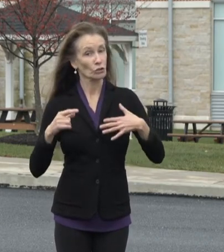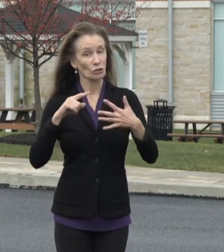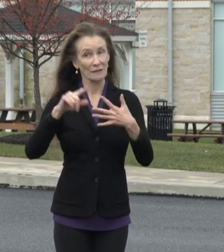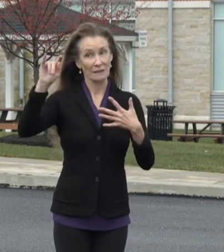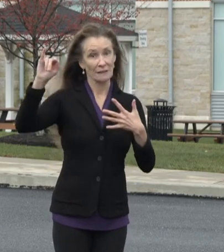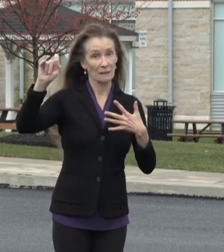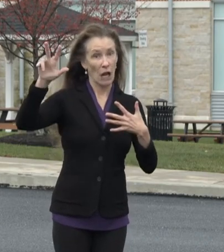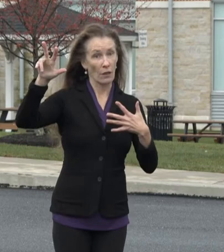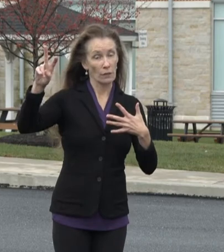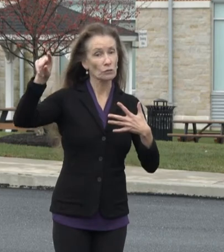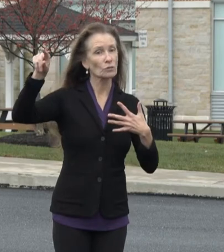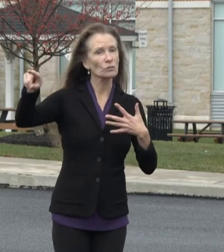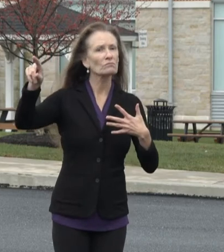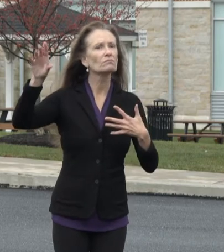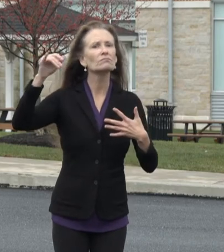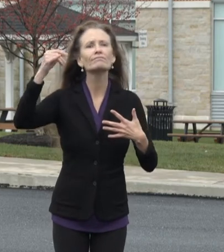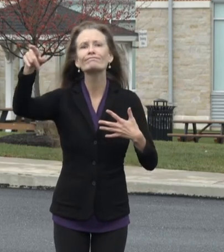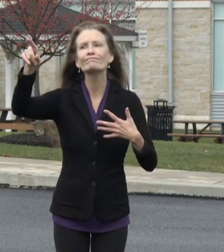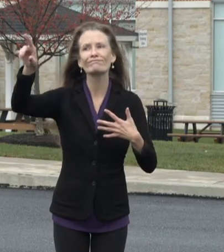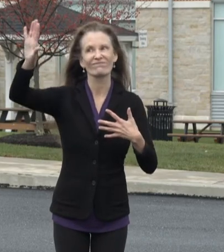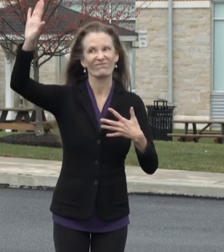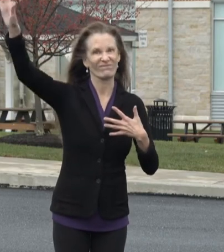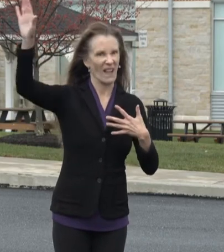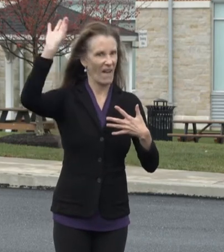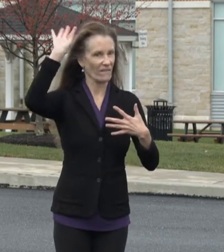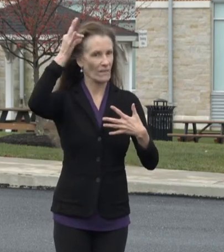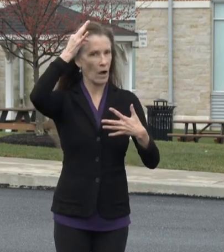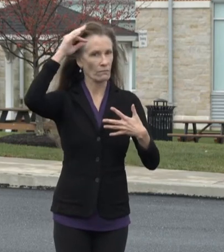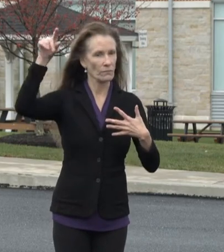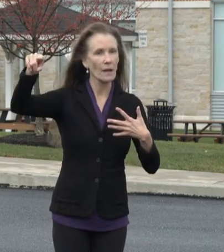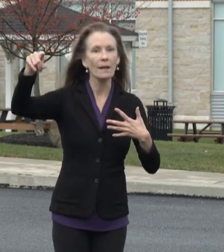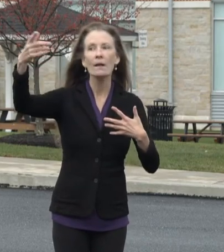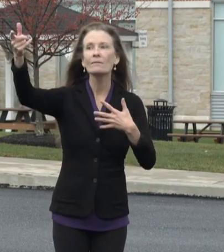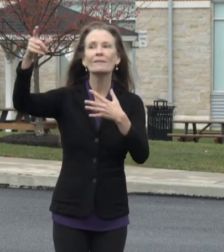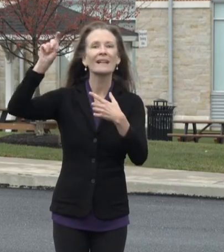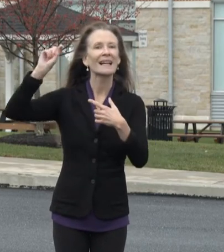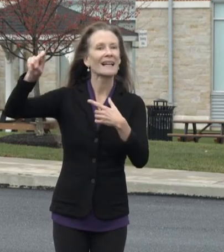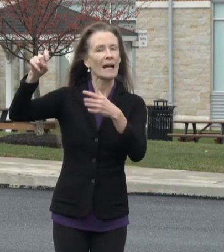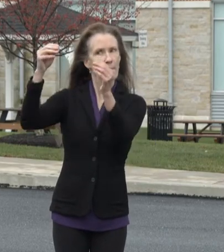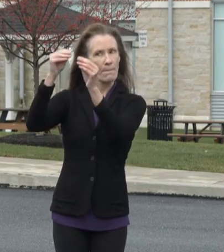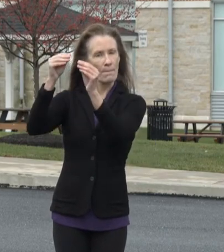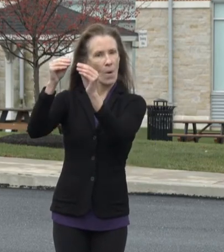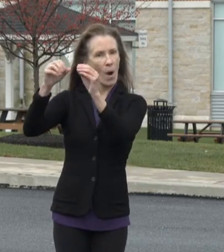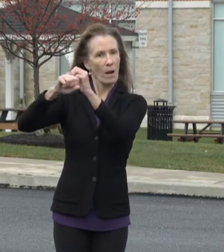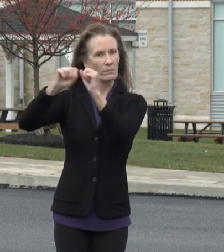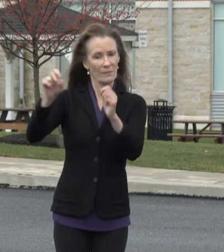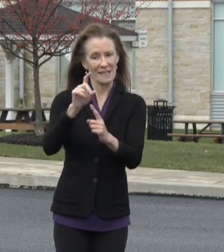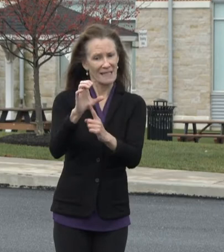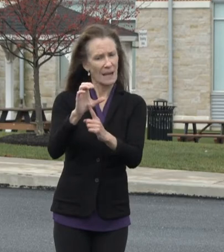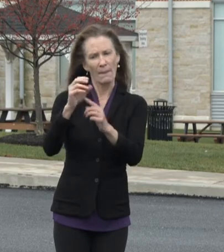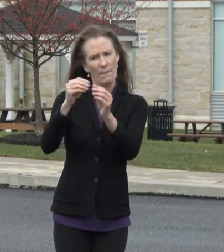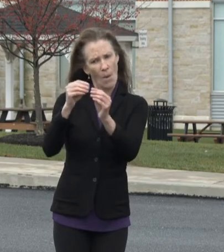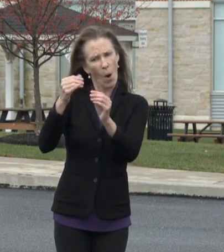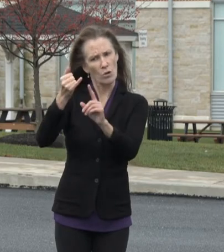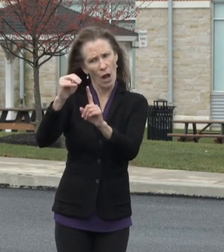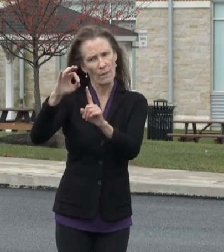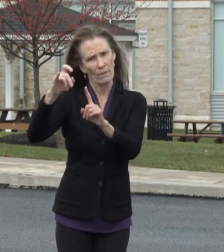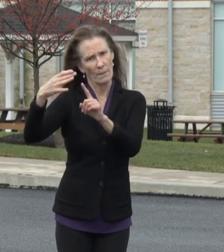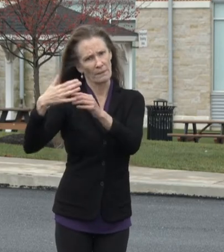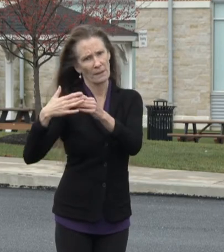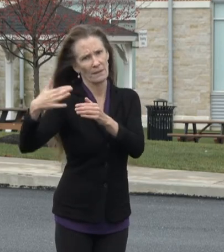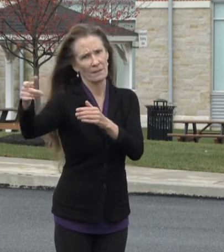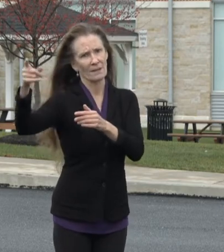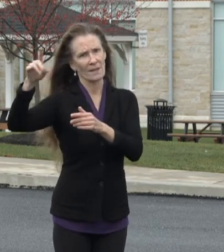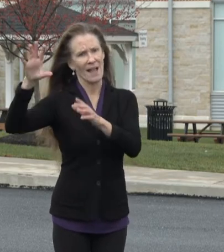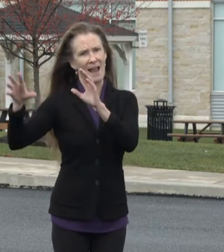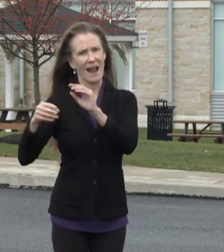provides for a much longer ability to be able to maintain their services. So as Colonel Fogle talked